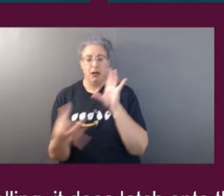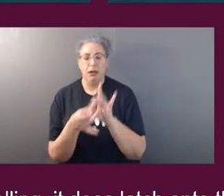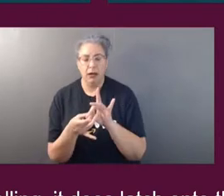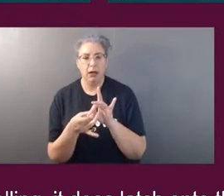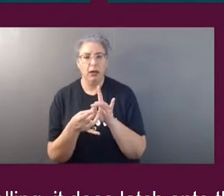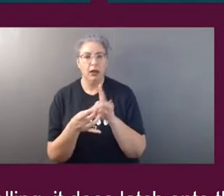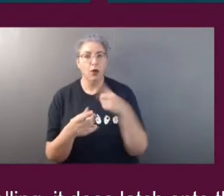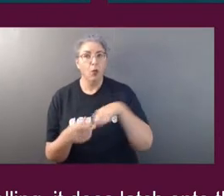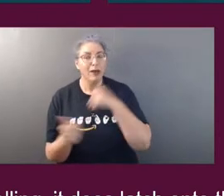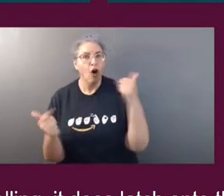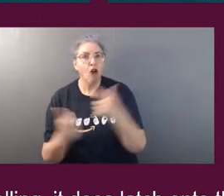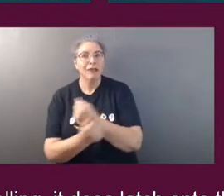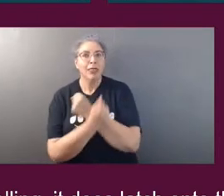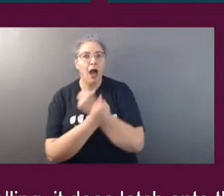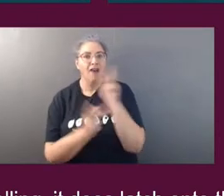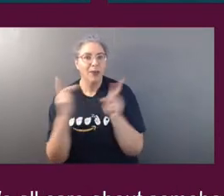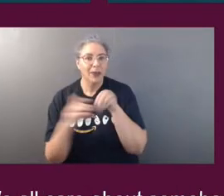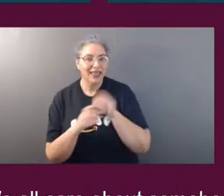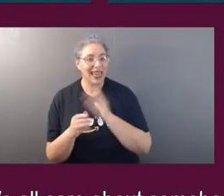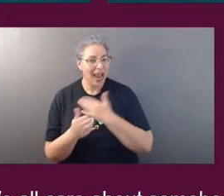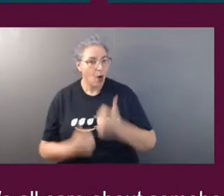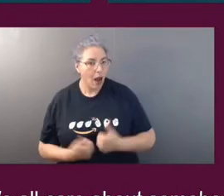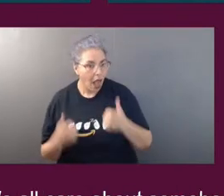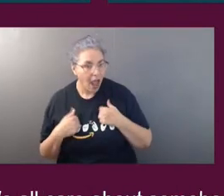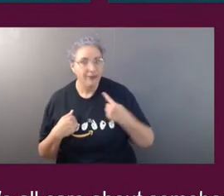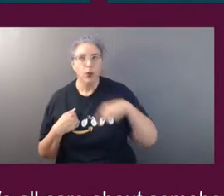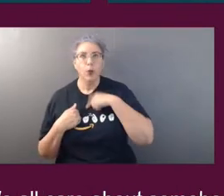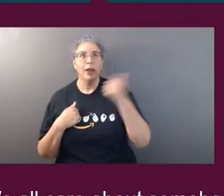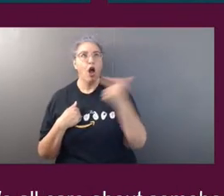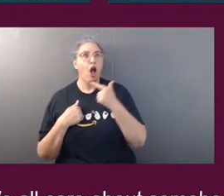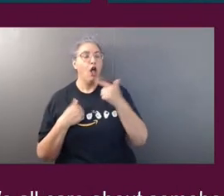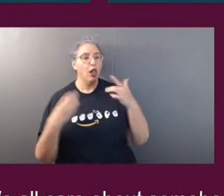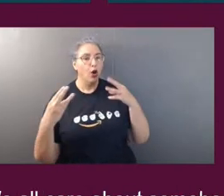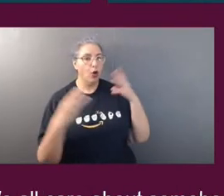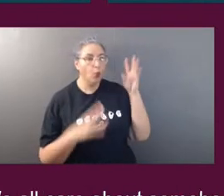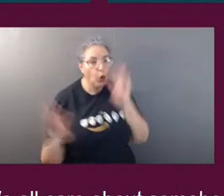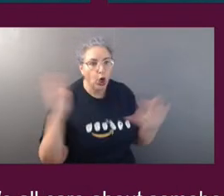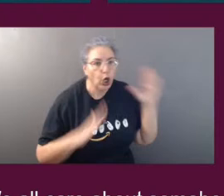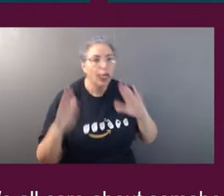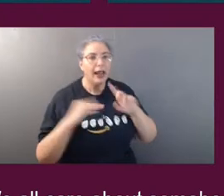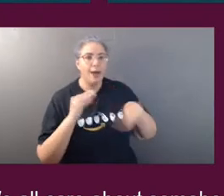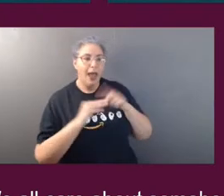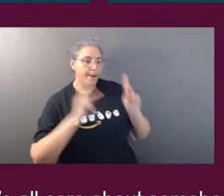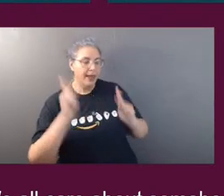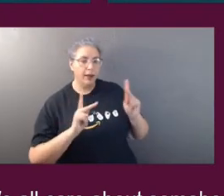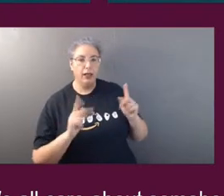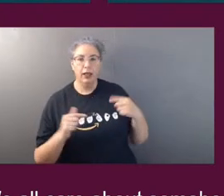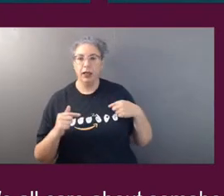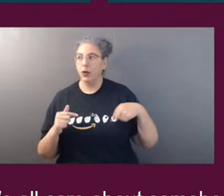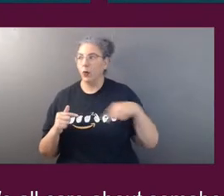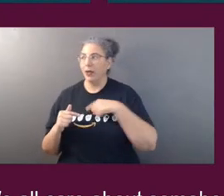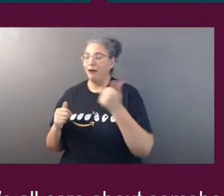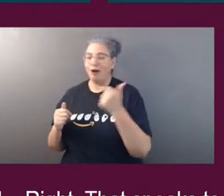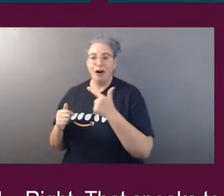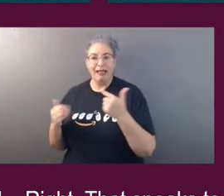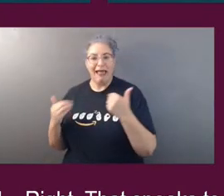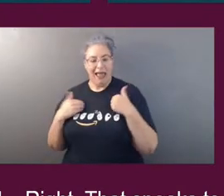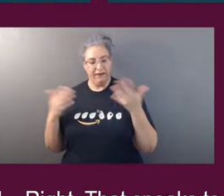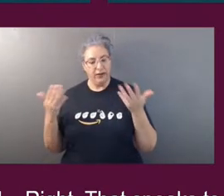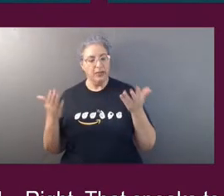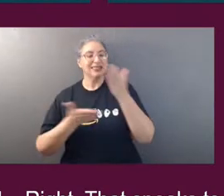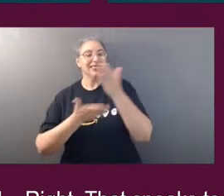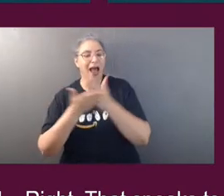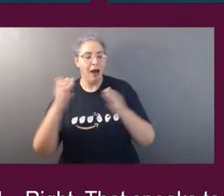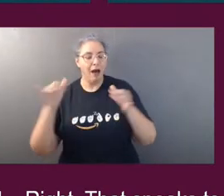in our lives. We all care about somebody. We're all worried about somebody. We're all, right? Like, that speaks to our